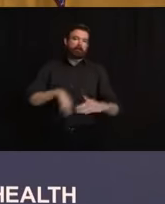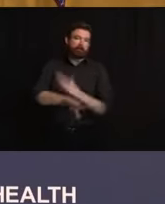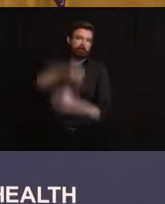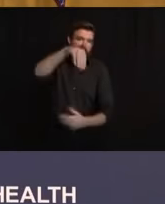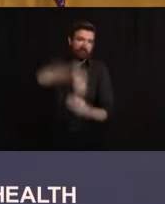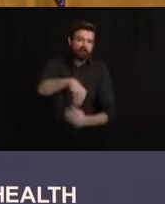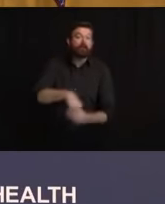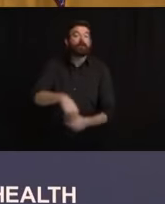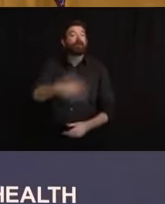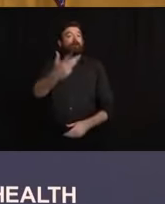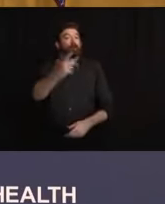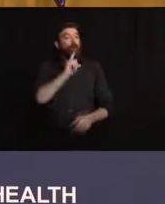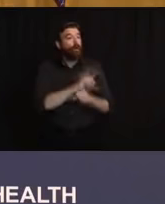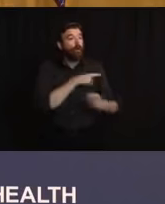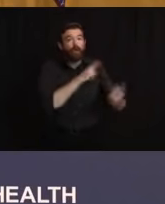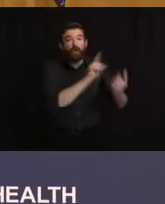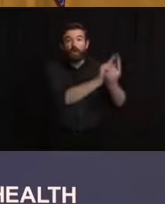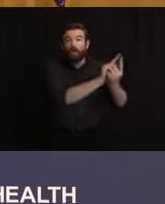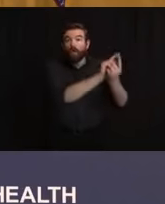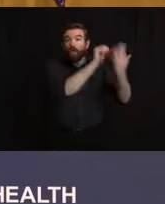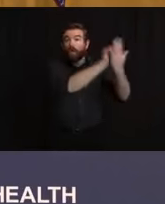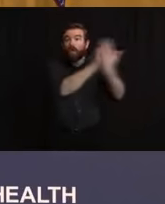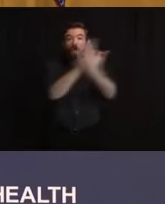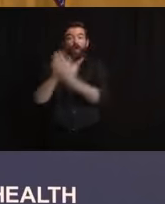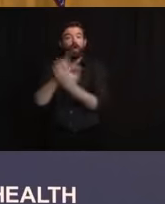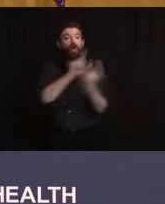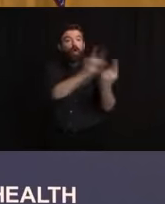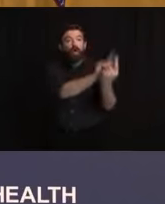that you're not right on top of each other.